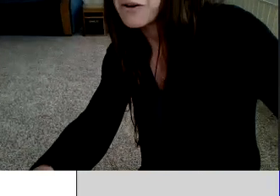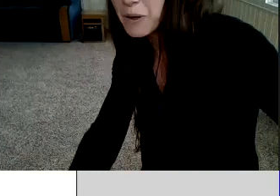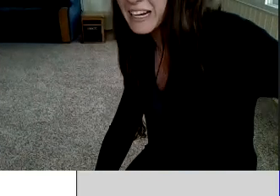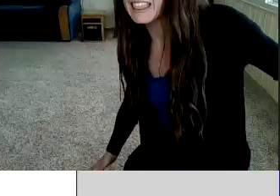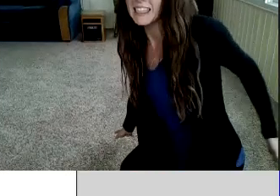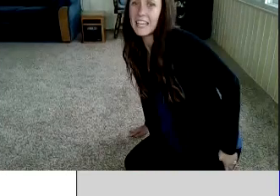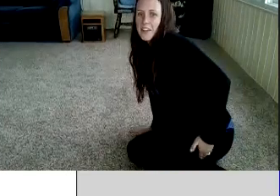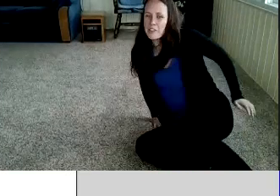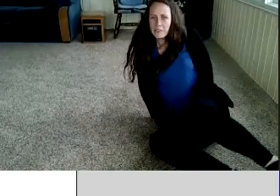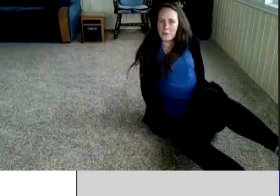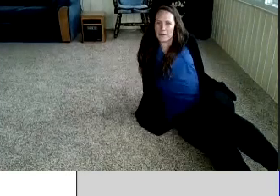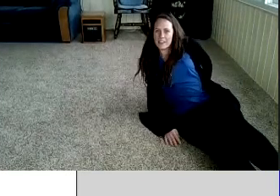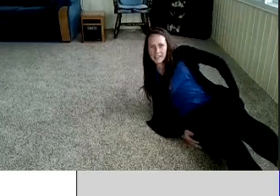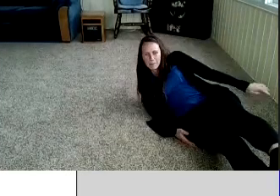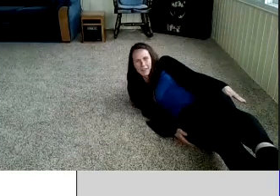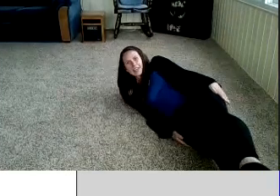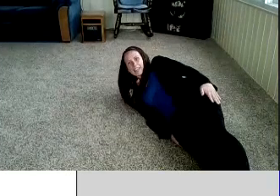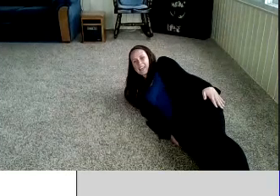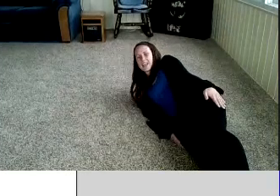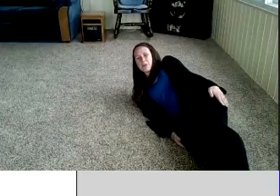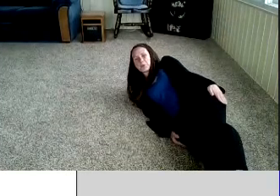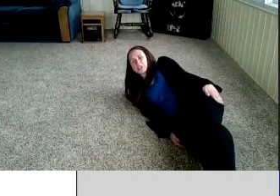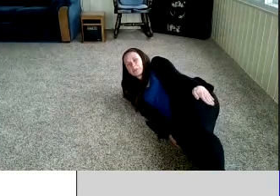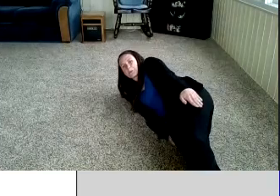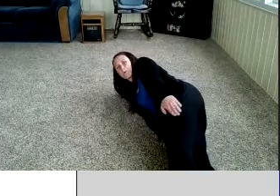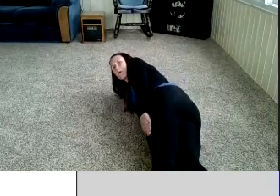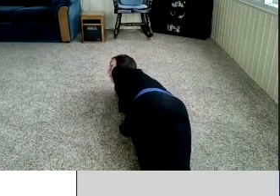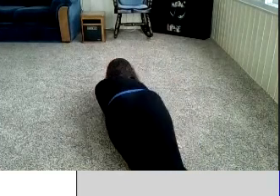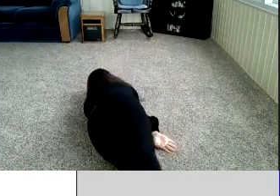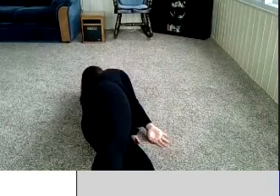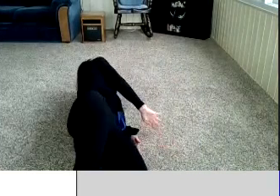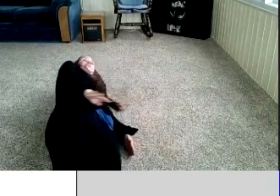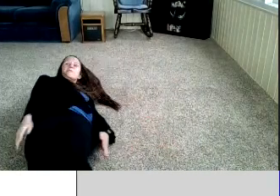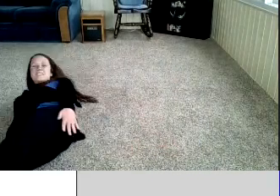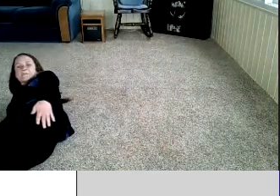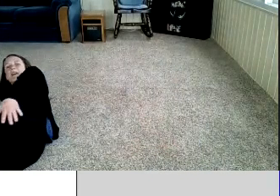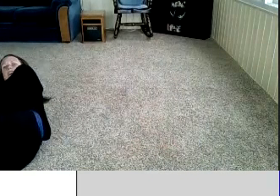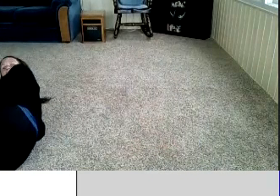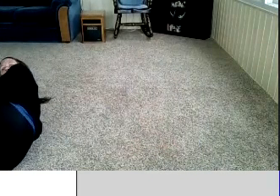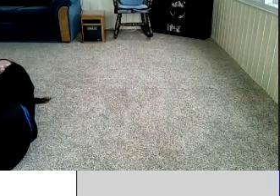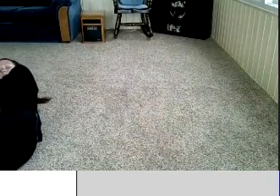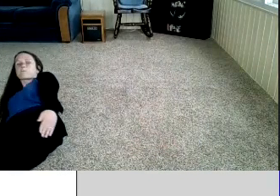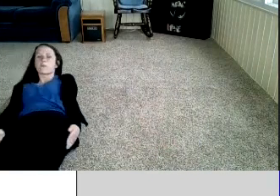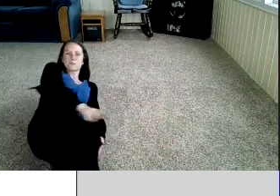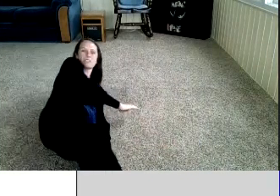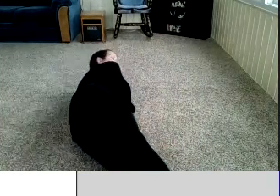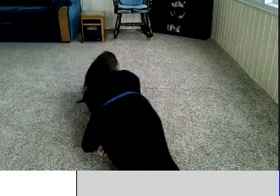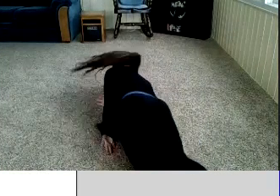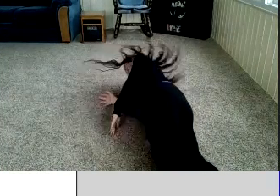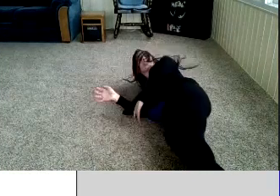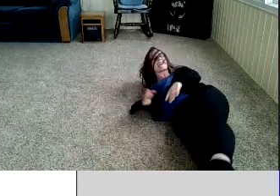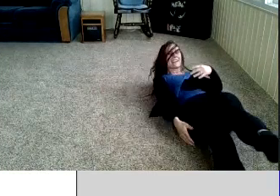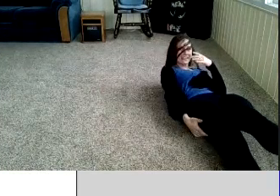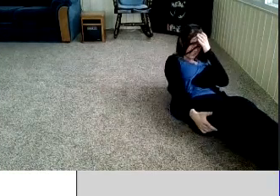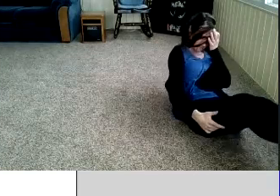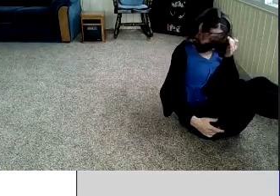look, we're gonna lay on the floor like a pig and we're gonna roll around in the mud. Roll in the mud